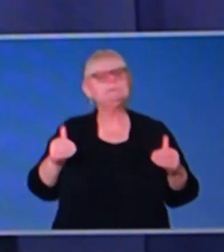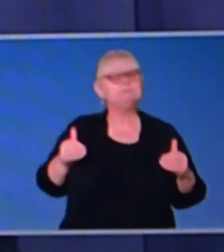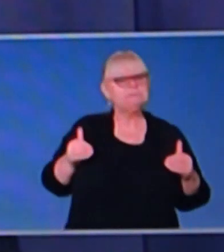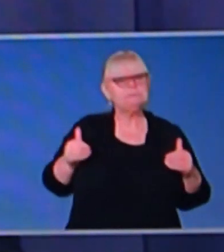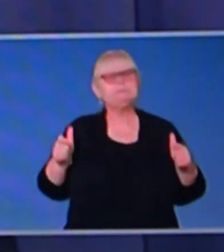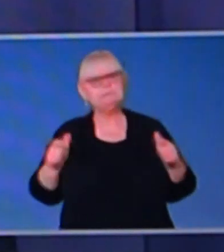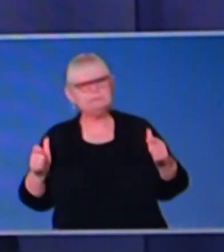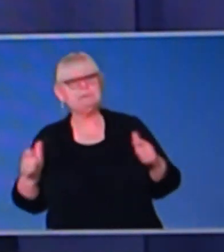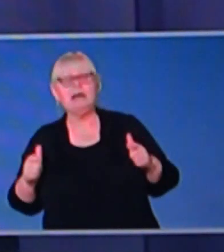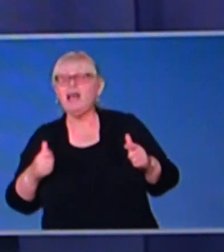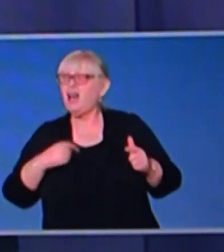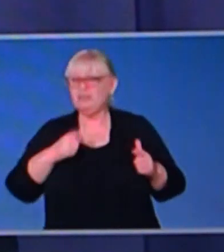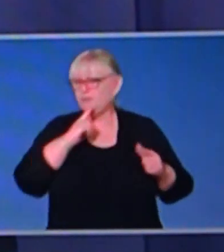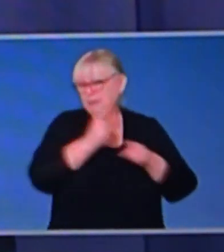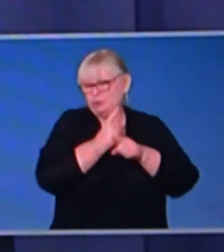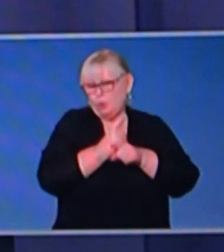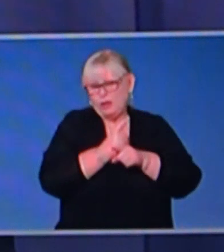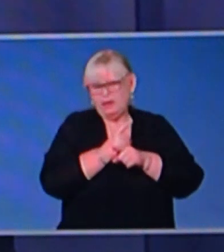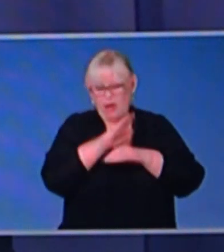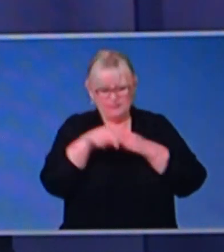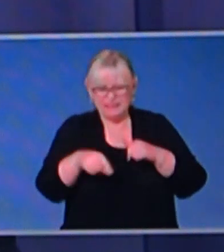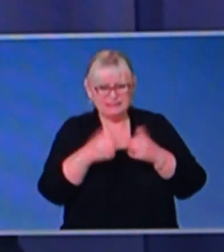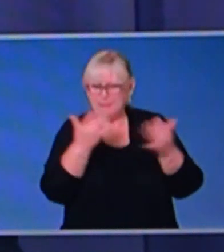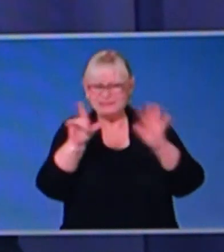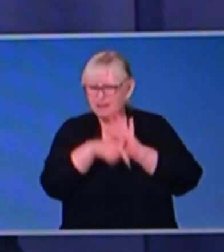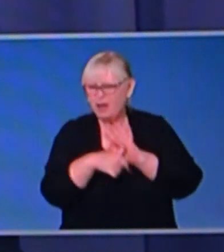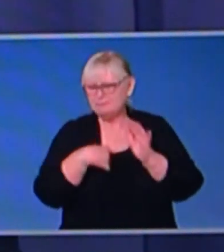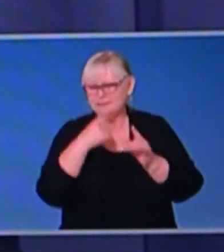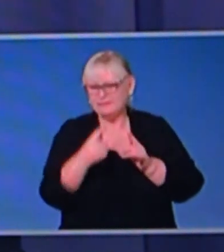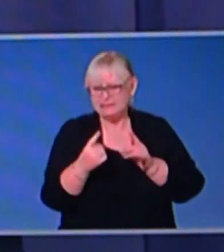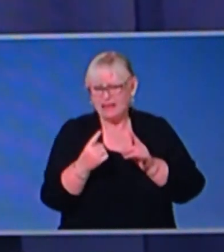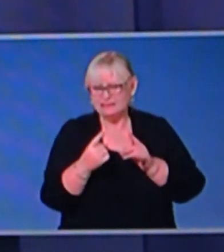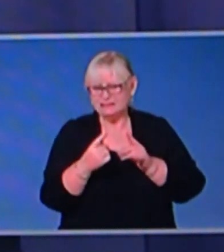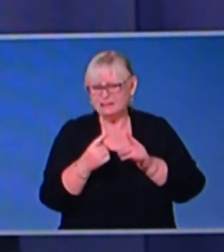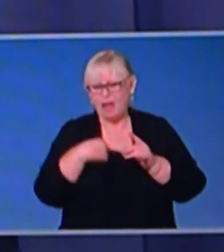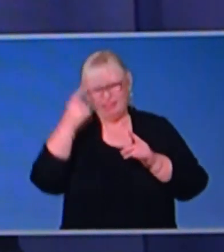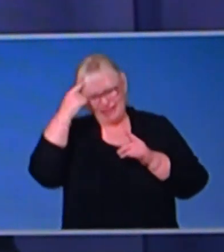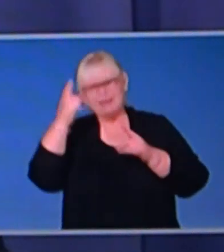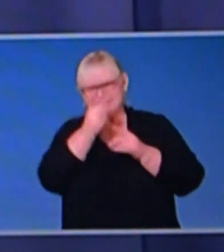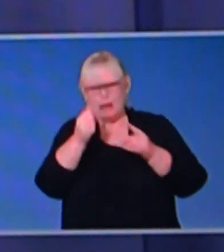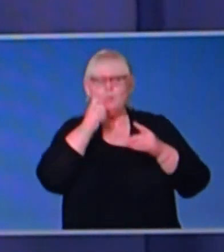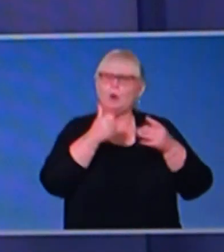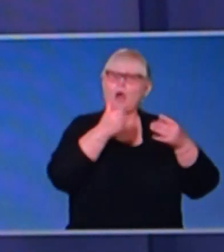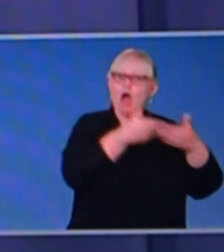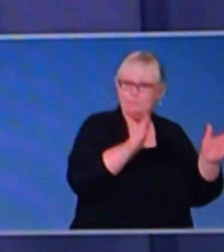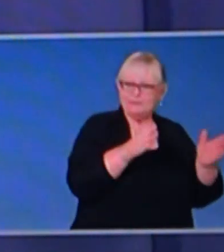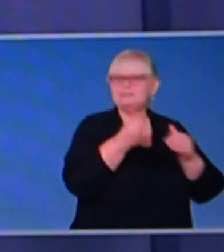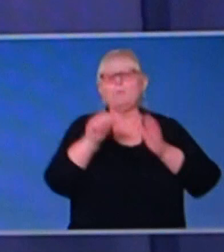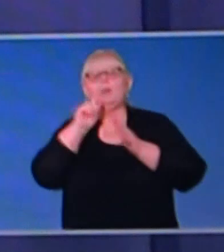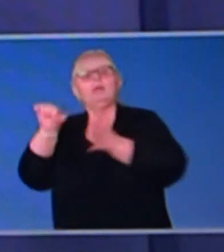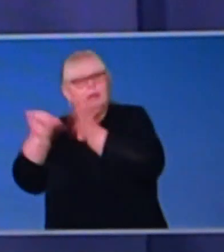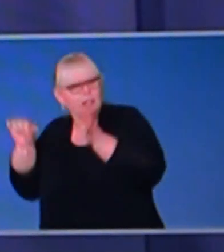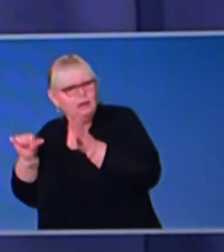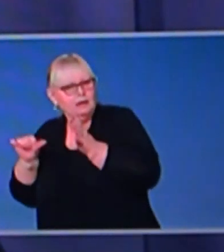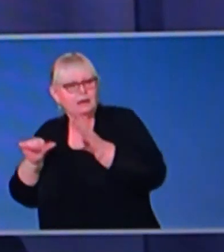for months. That I would expect that to be the case. And indeed the experience of those other states in Western Australia and